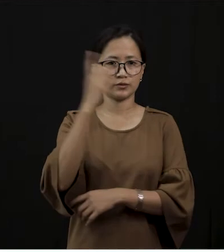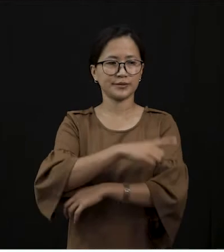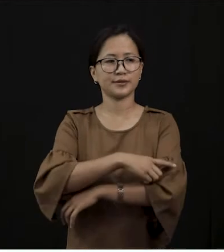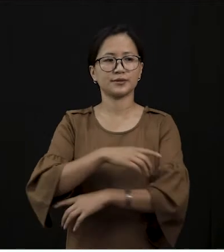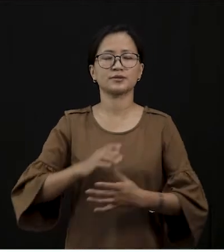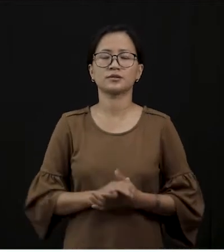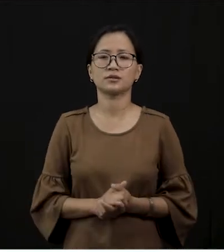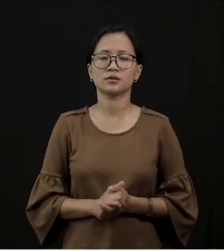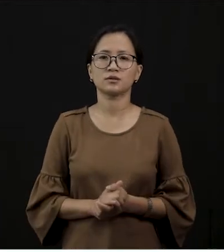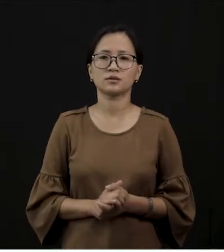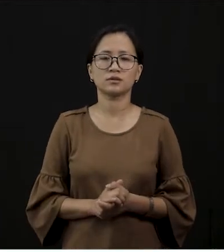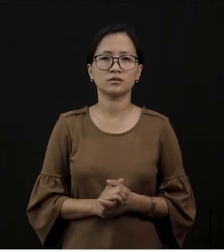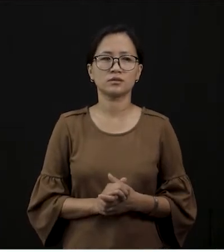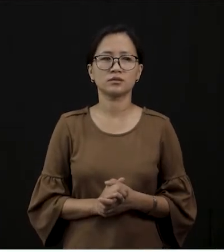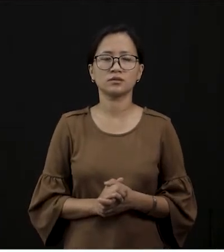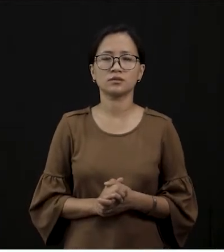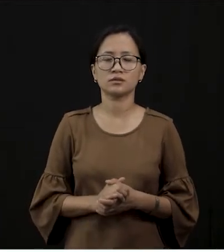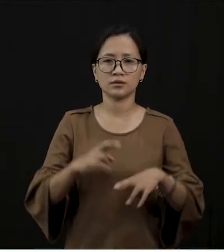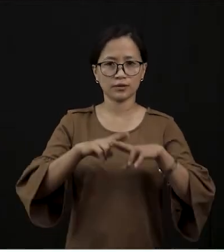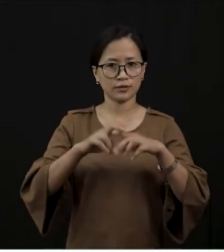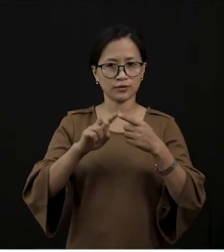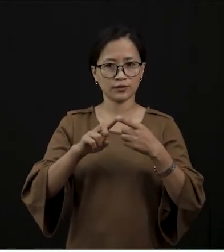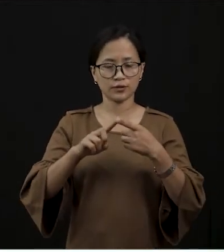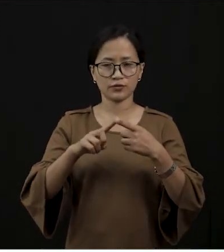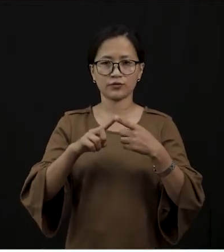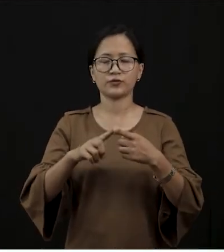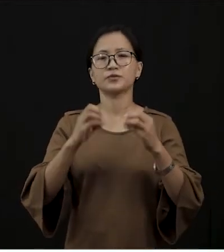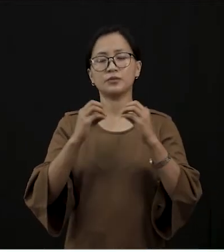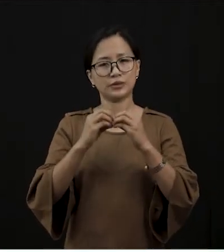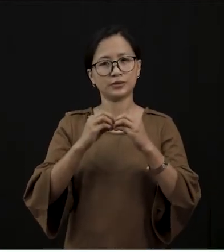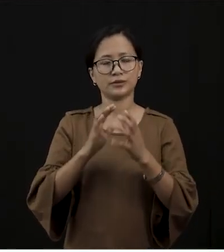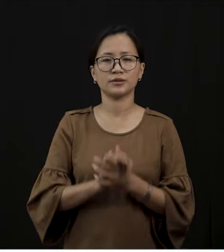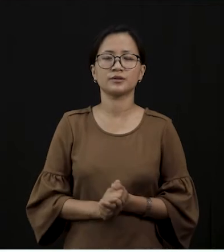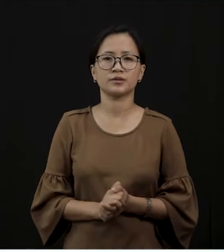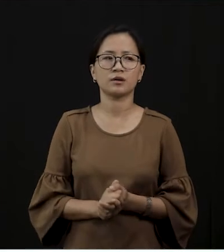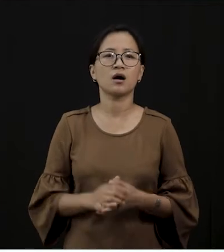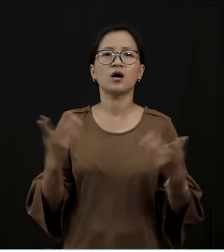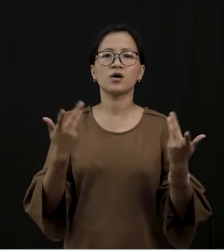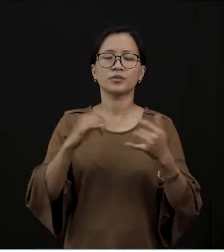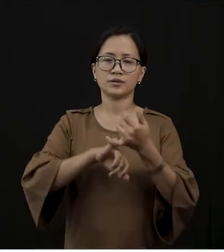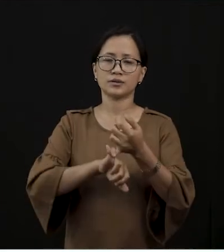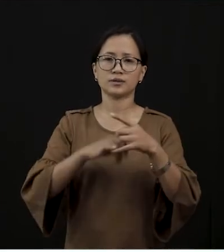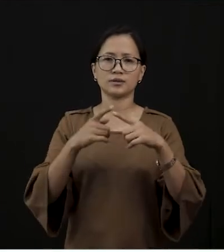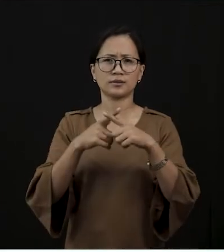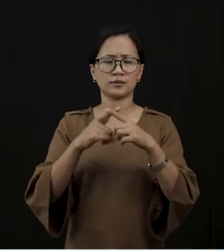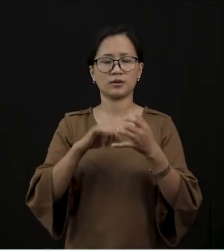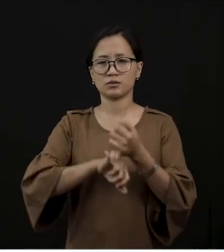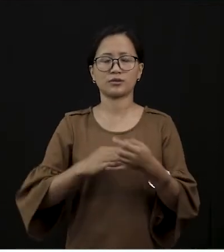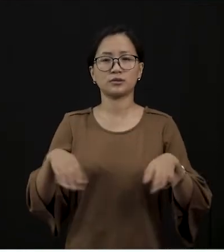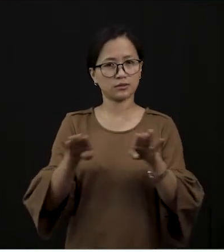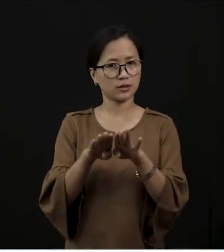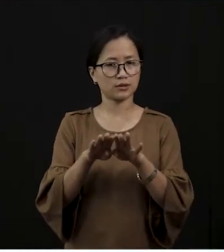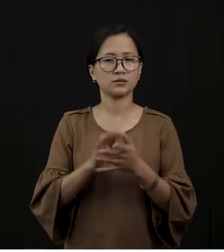Okay. Then this is the month of February 2021. How many Sundays? 1, 2, 3, 4.